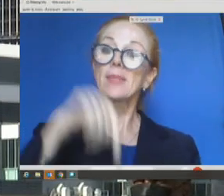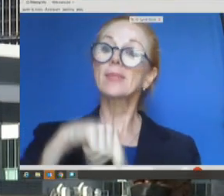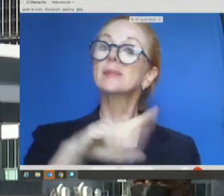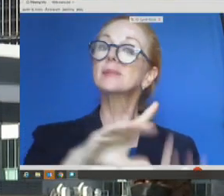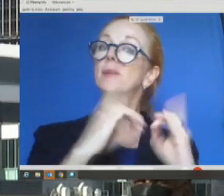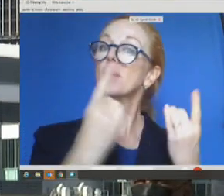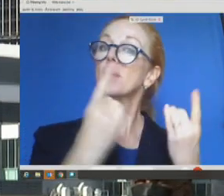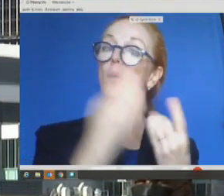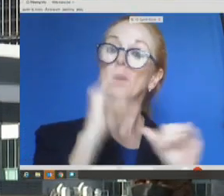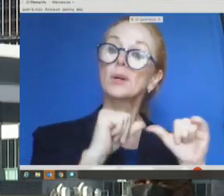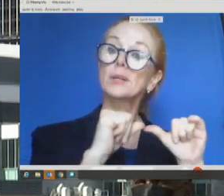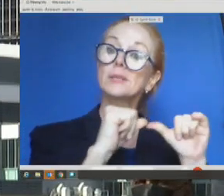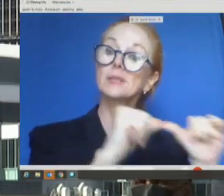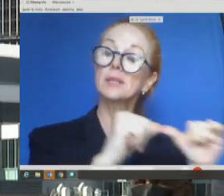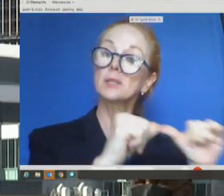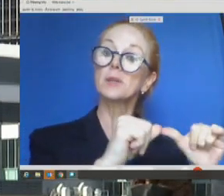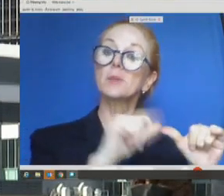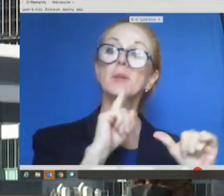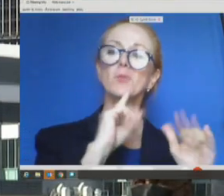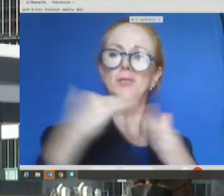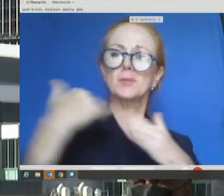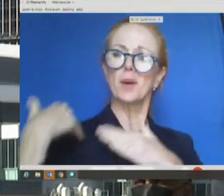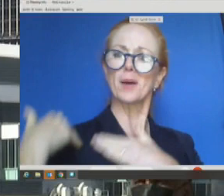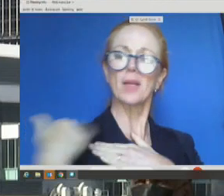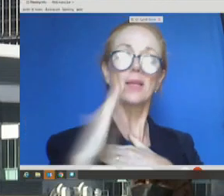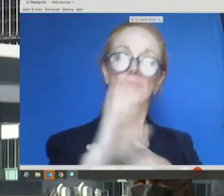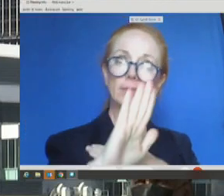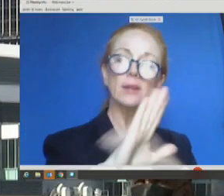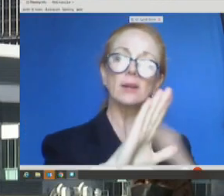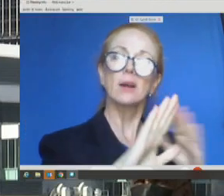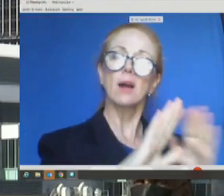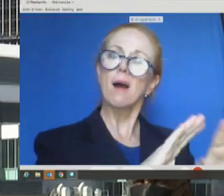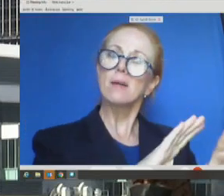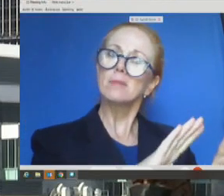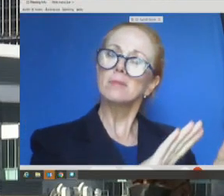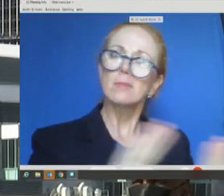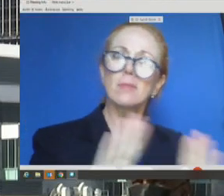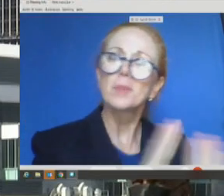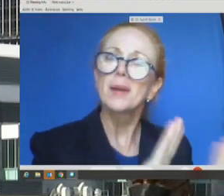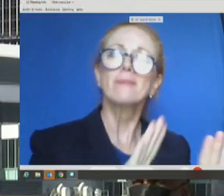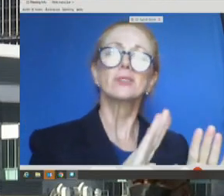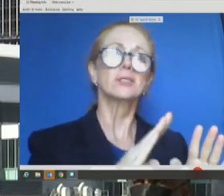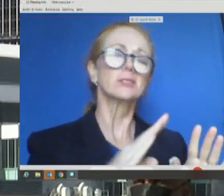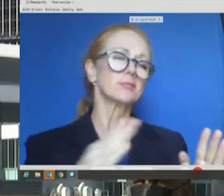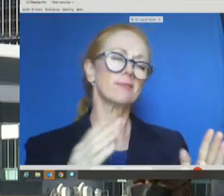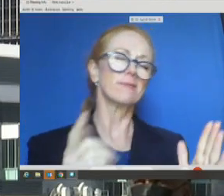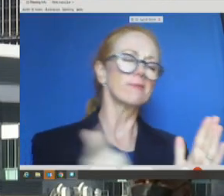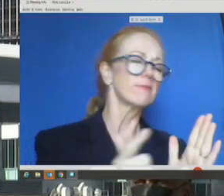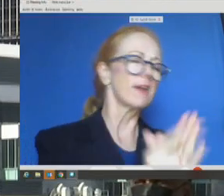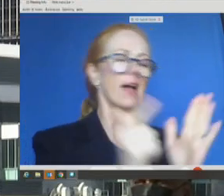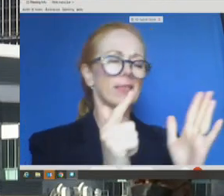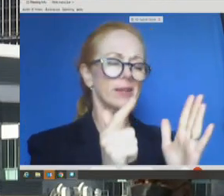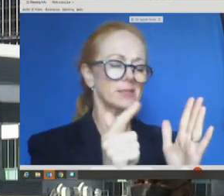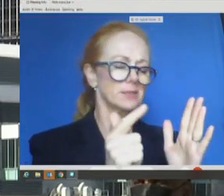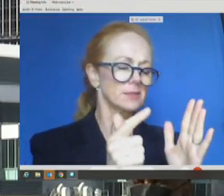will continue to be held accountable when their actions violate policy and impact community